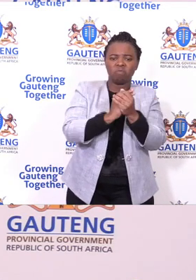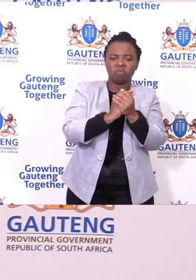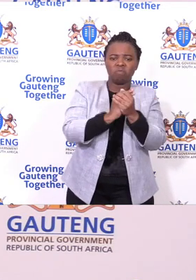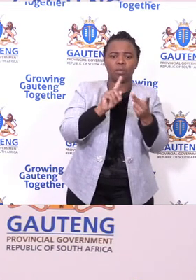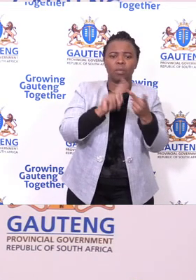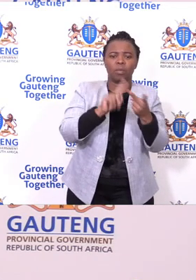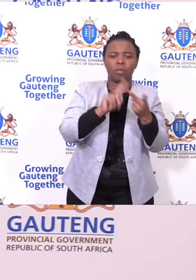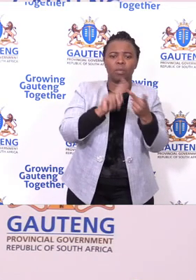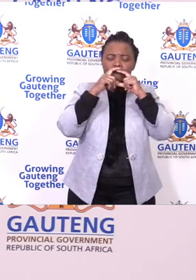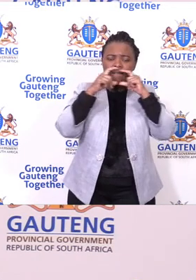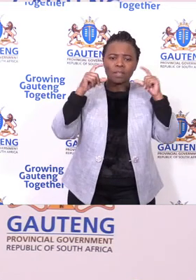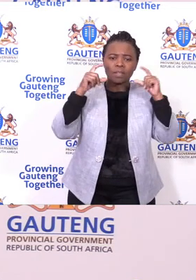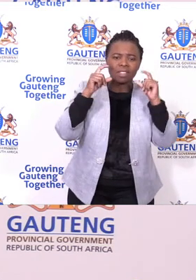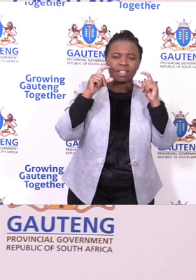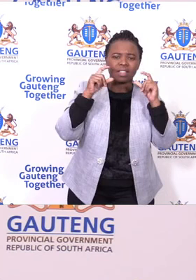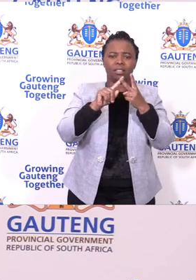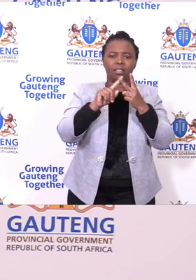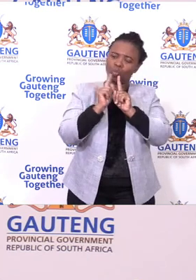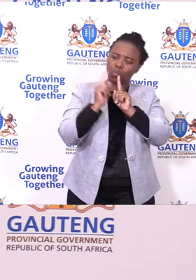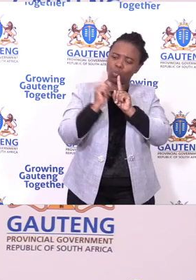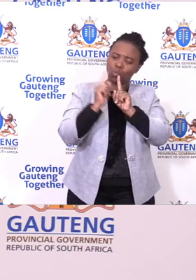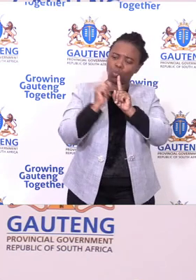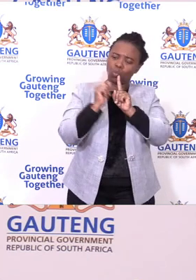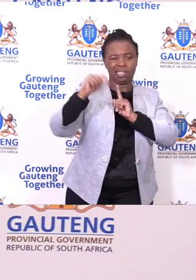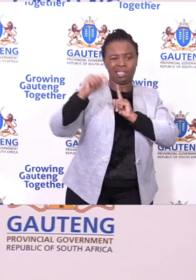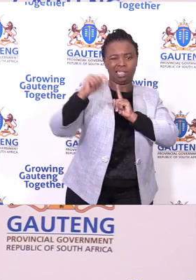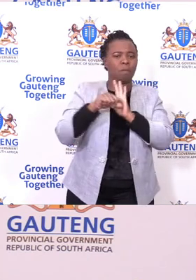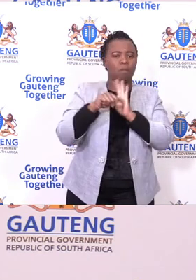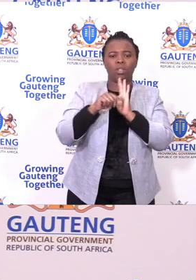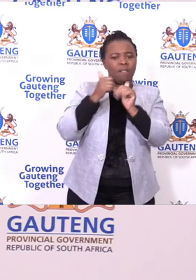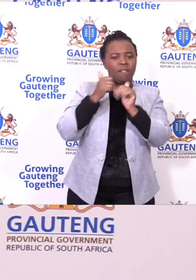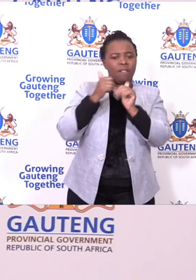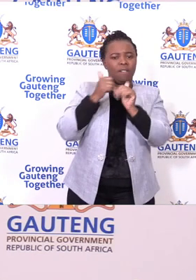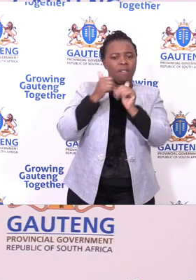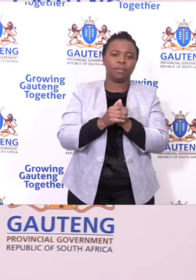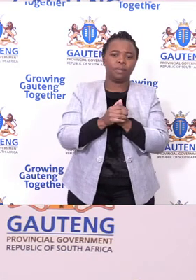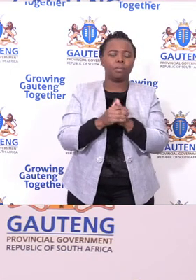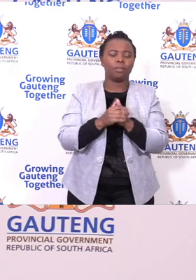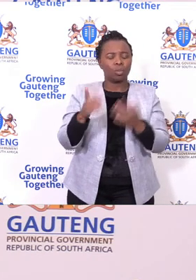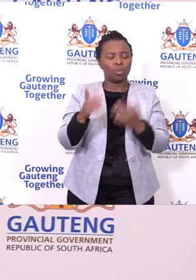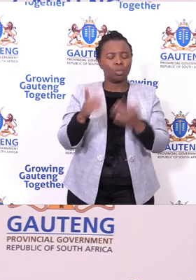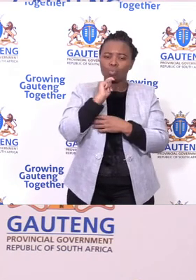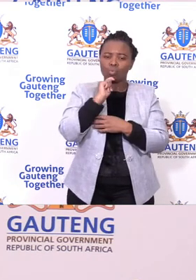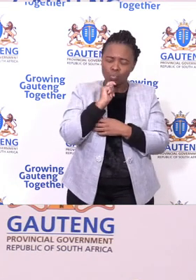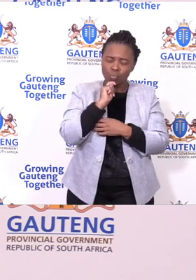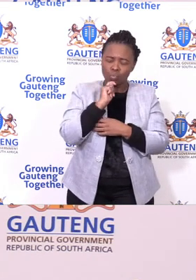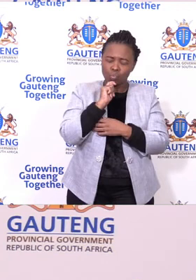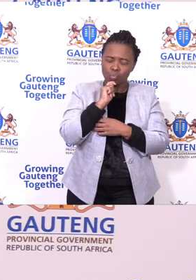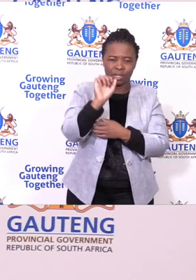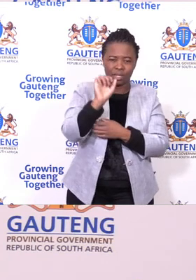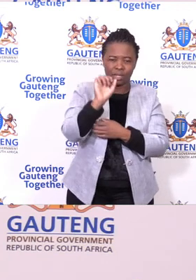and also social distancing. It is true, I think NERVEC 24, that